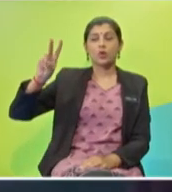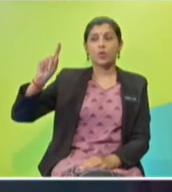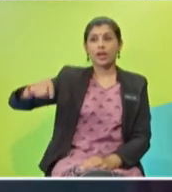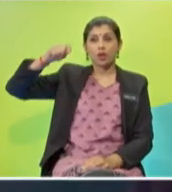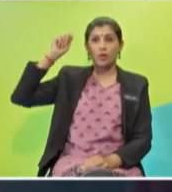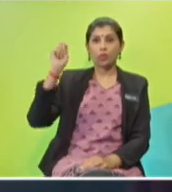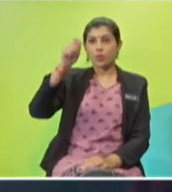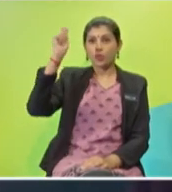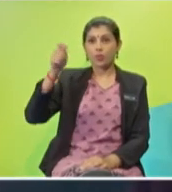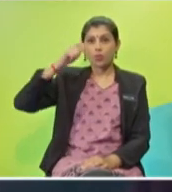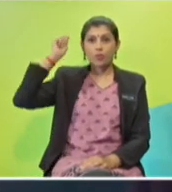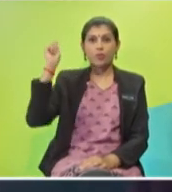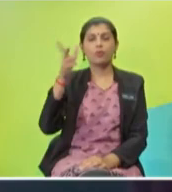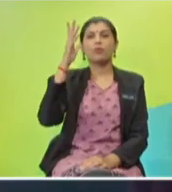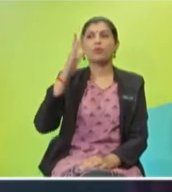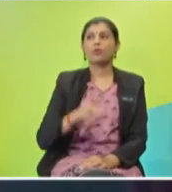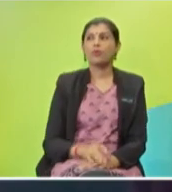3, 2, 1. Zam zam